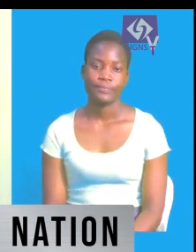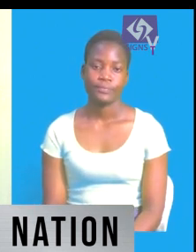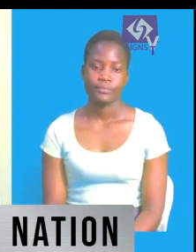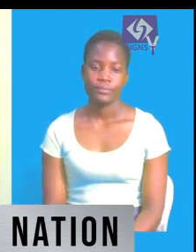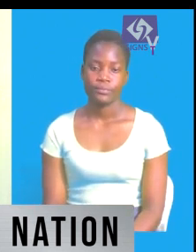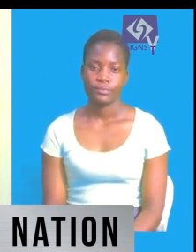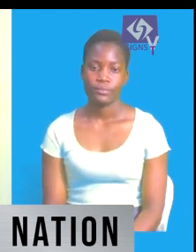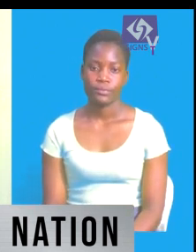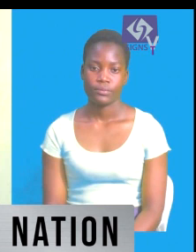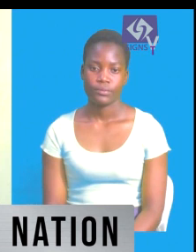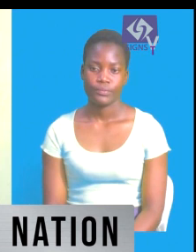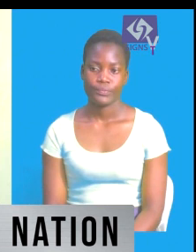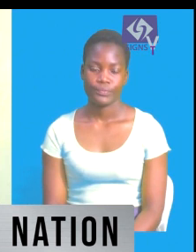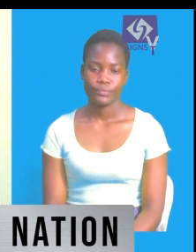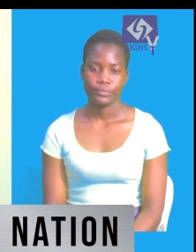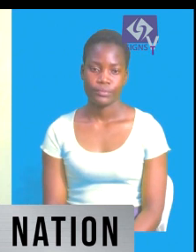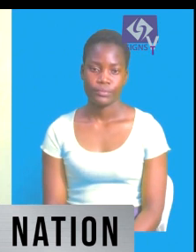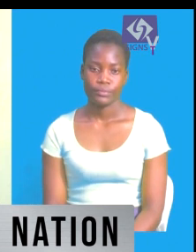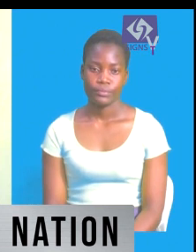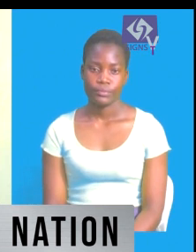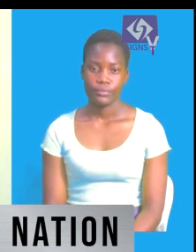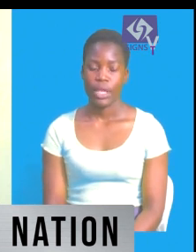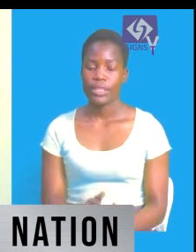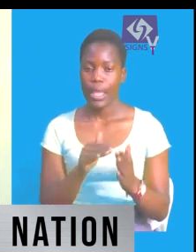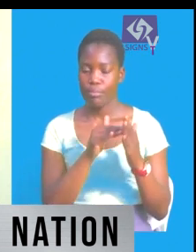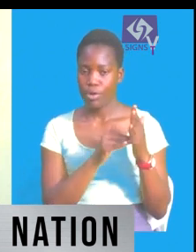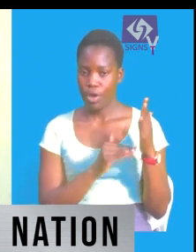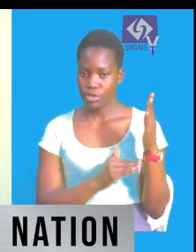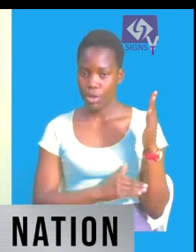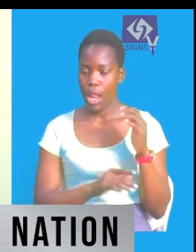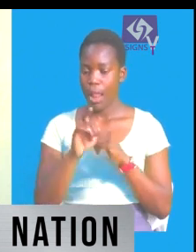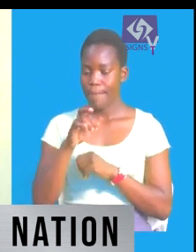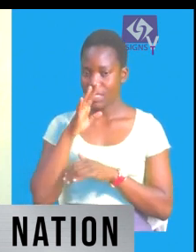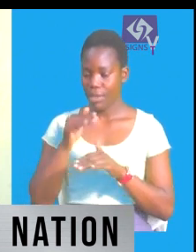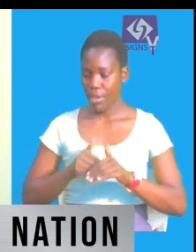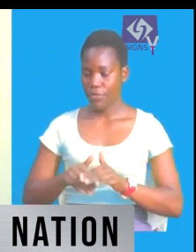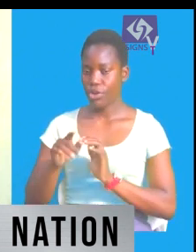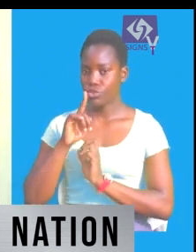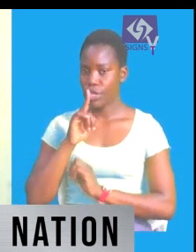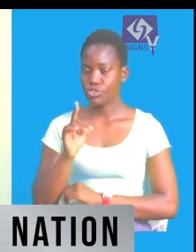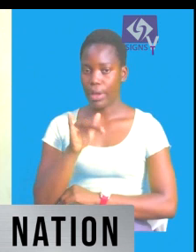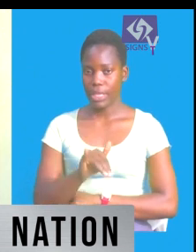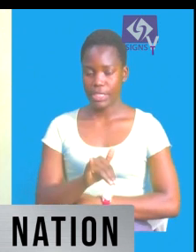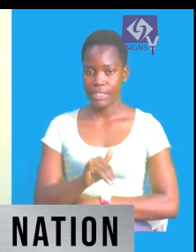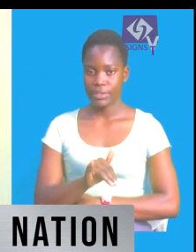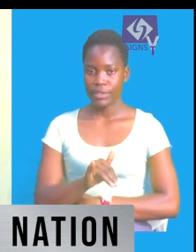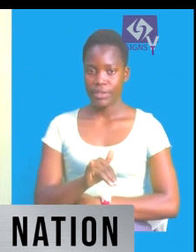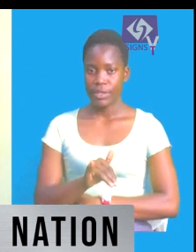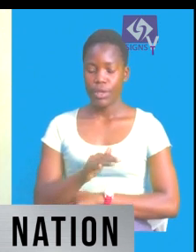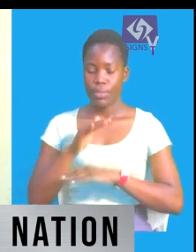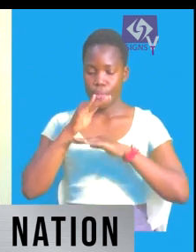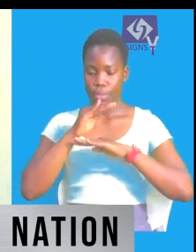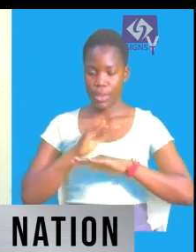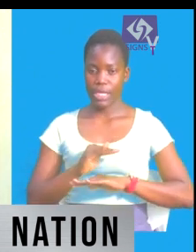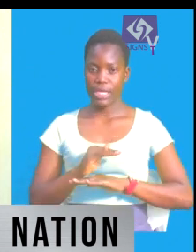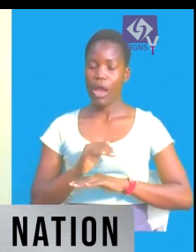to some point the protocol should be followed to ensure that the relief food